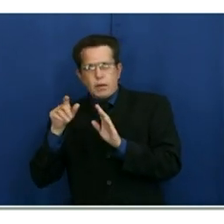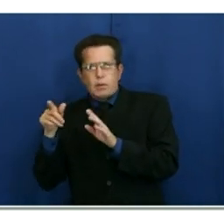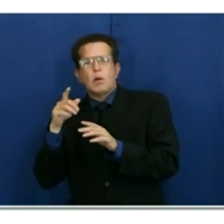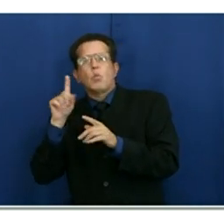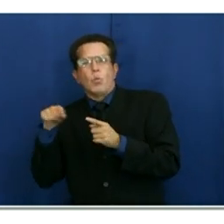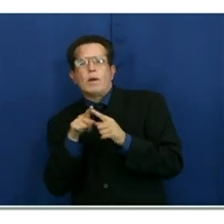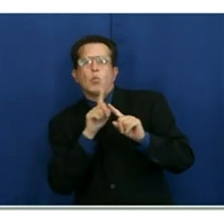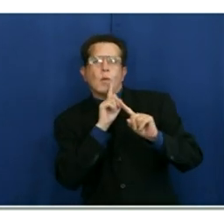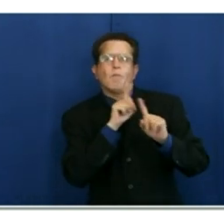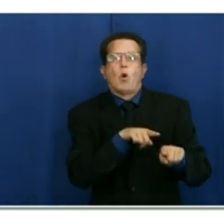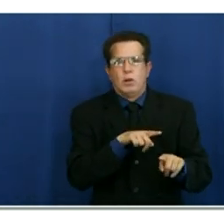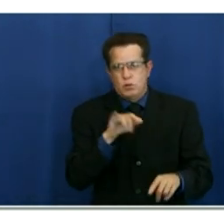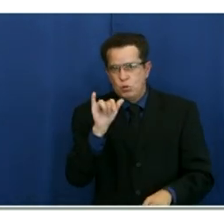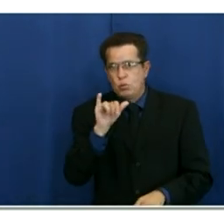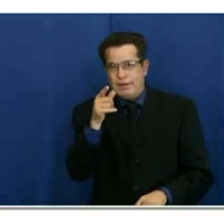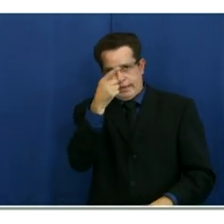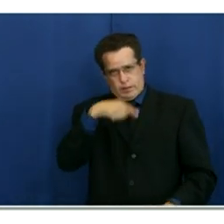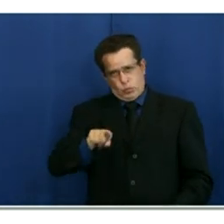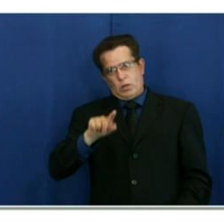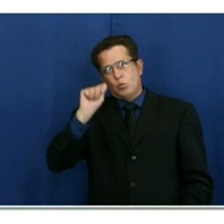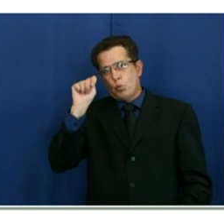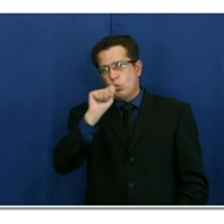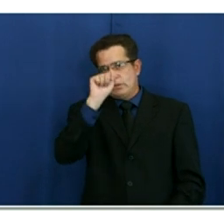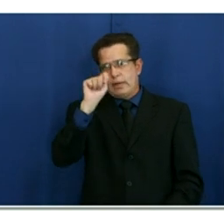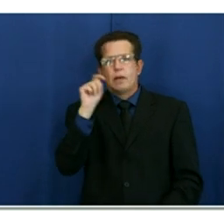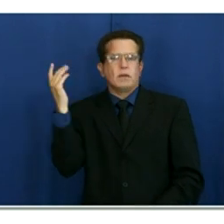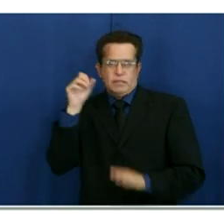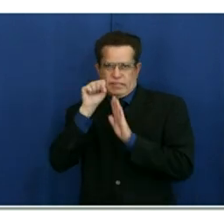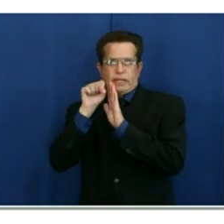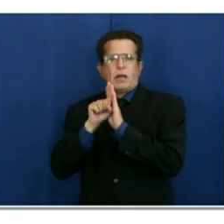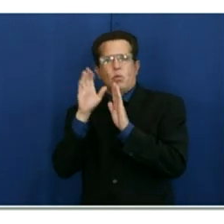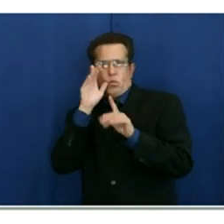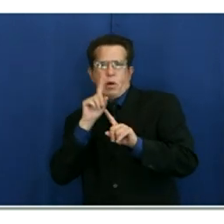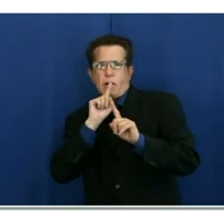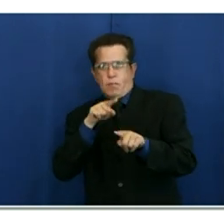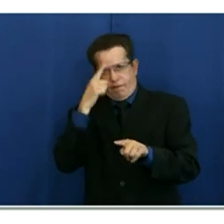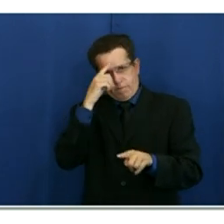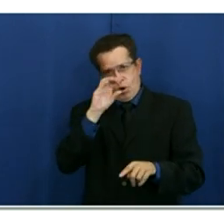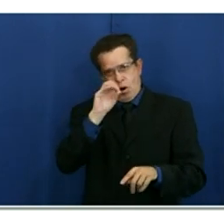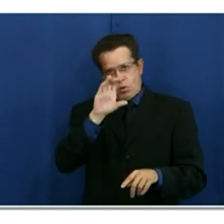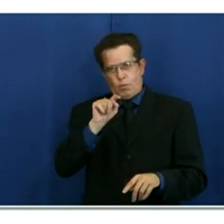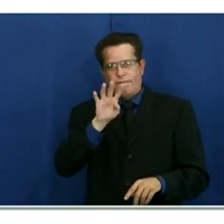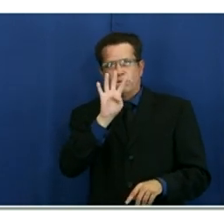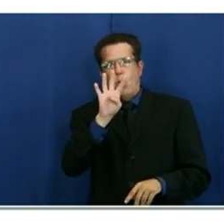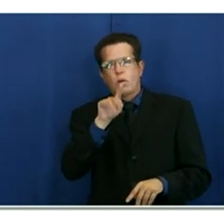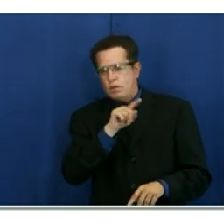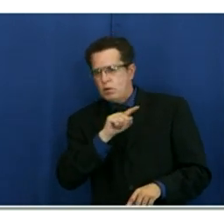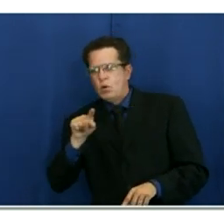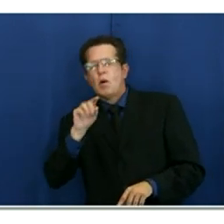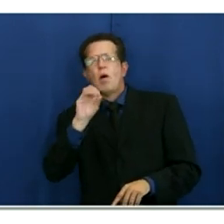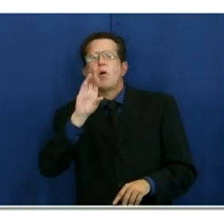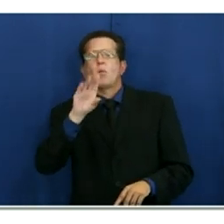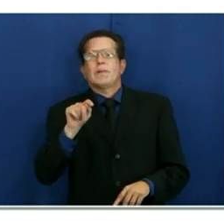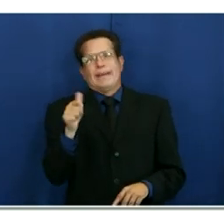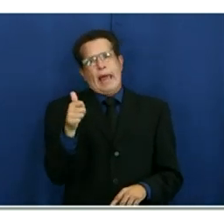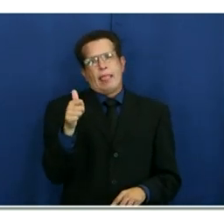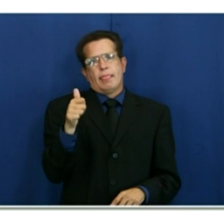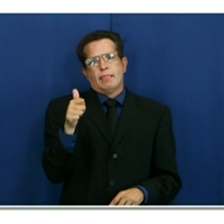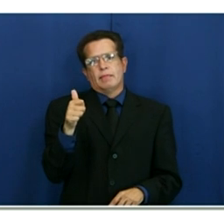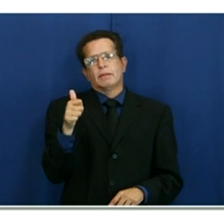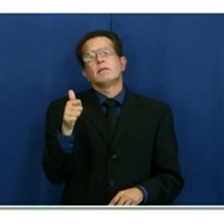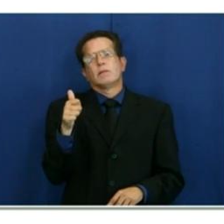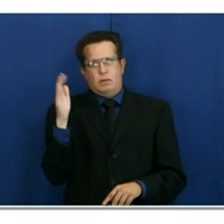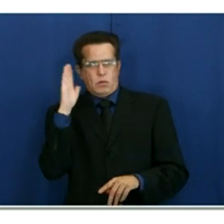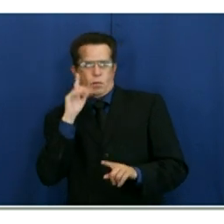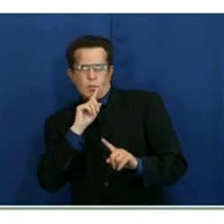are reported. Next Tuesday, the state will report metrics for October 4th through October 10th, and then the